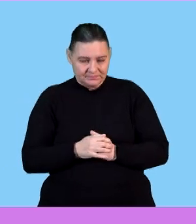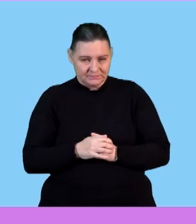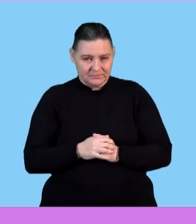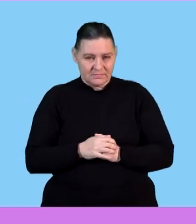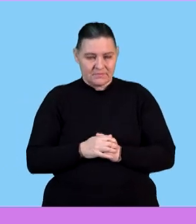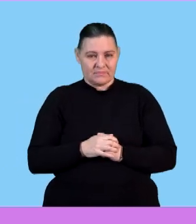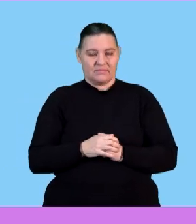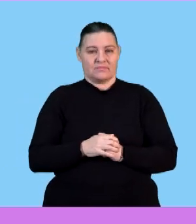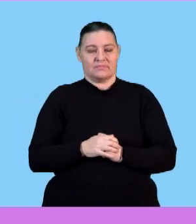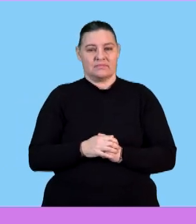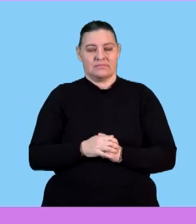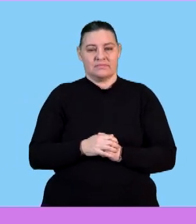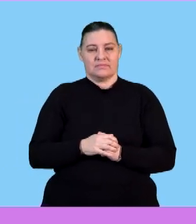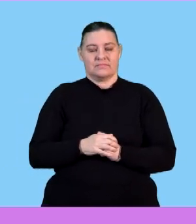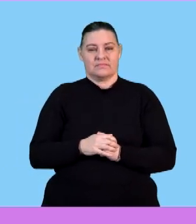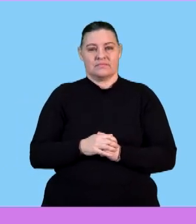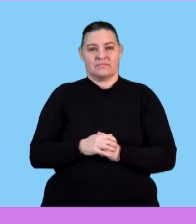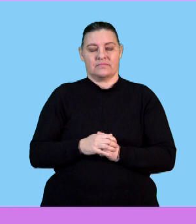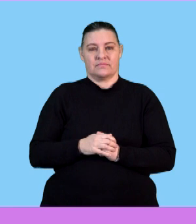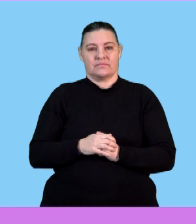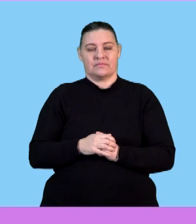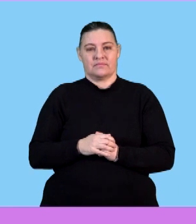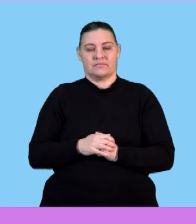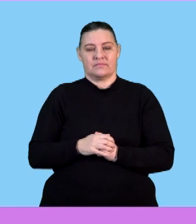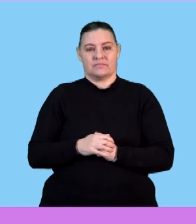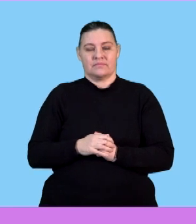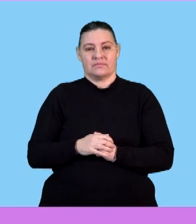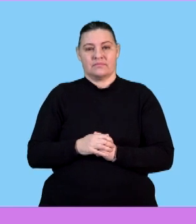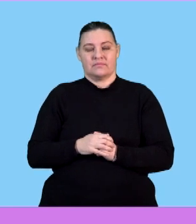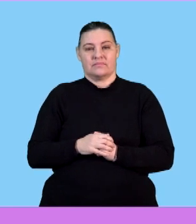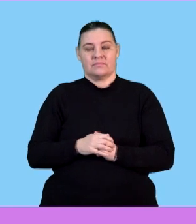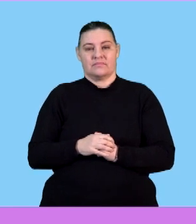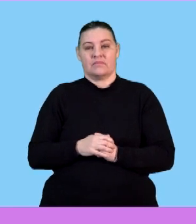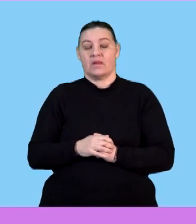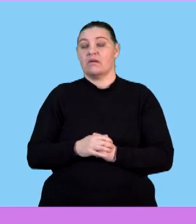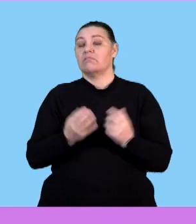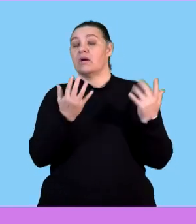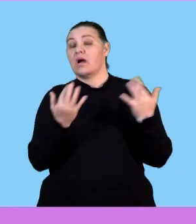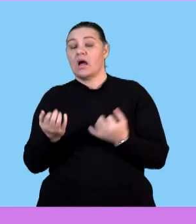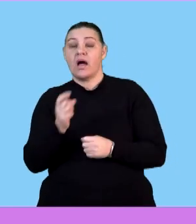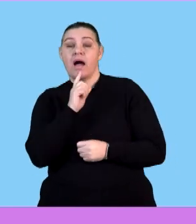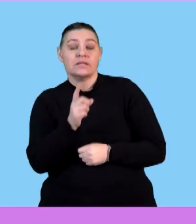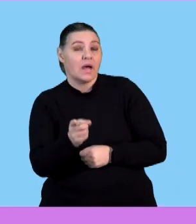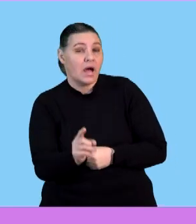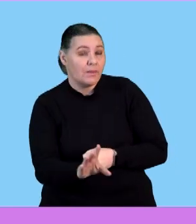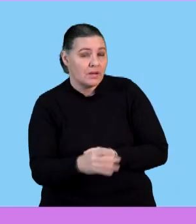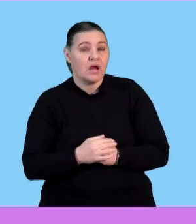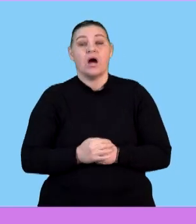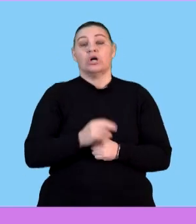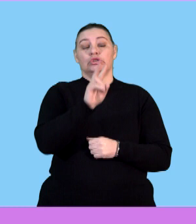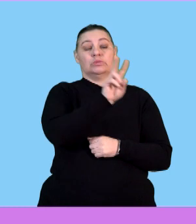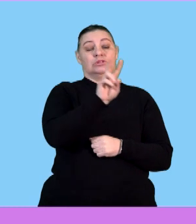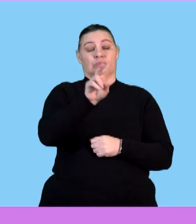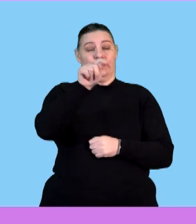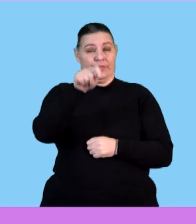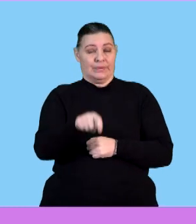account. We add on the interest of 900 Rand. Yes. And our calculators give us an answer